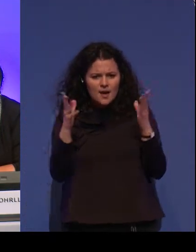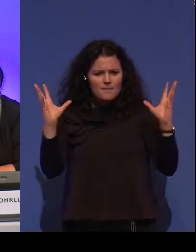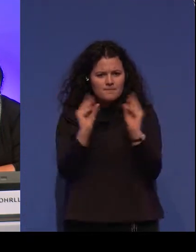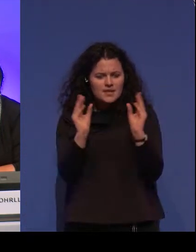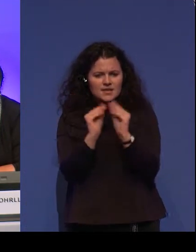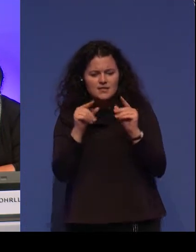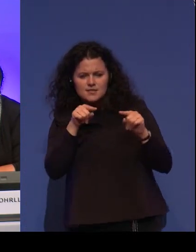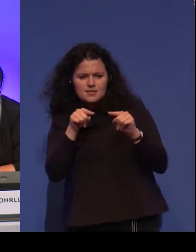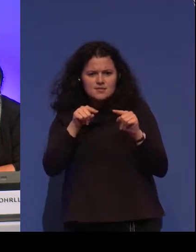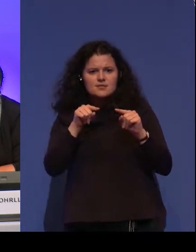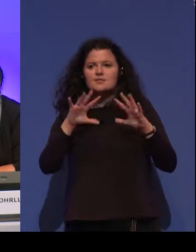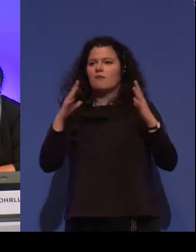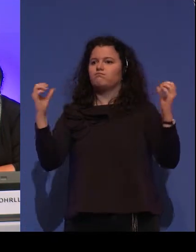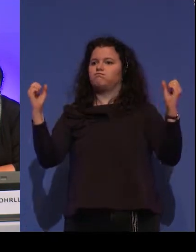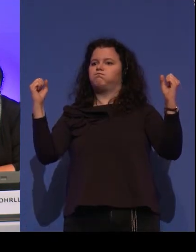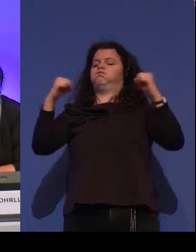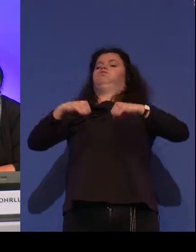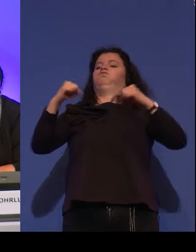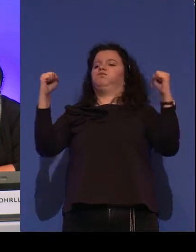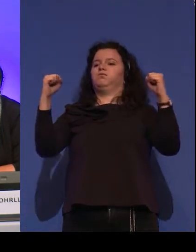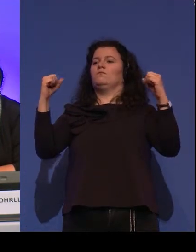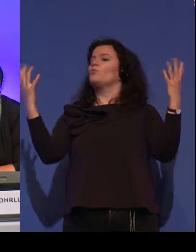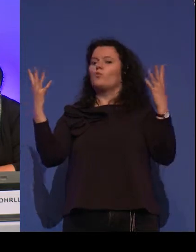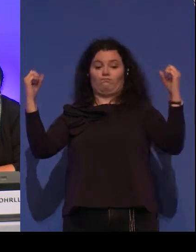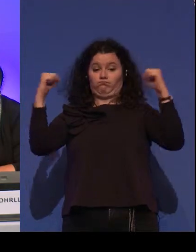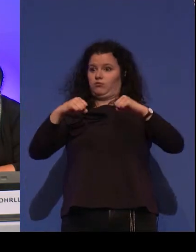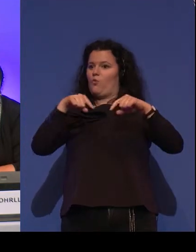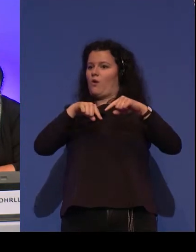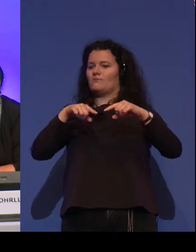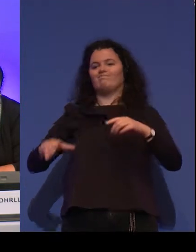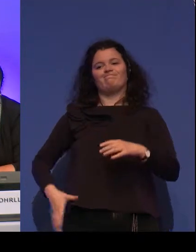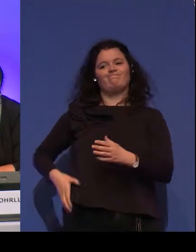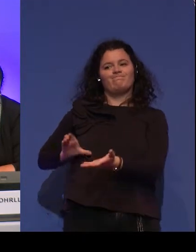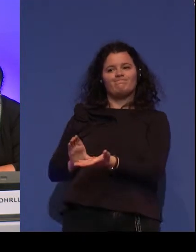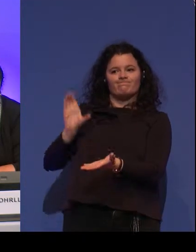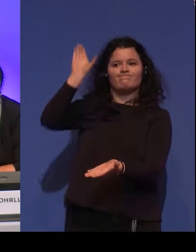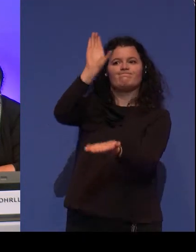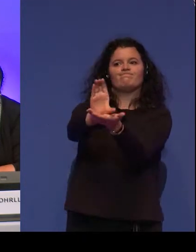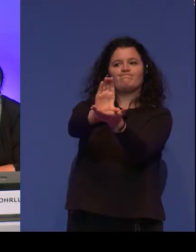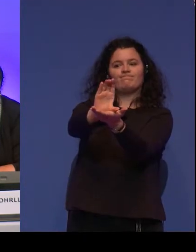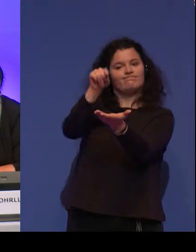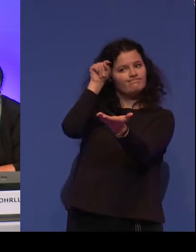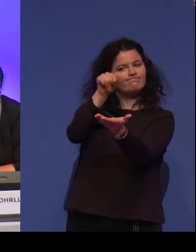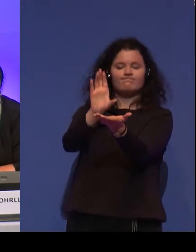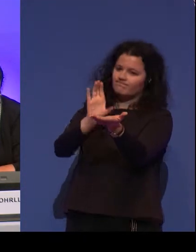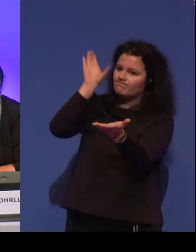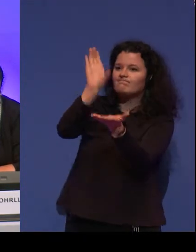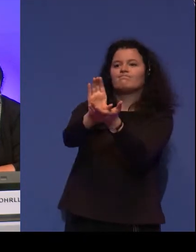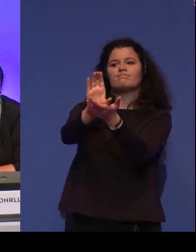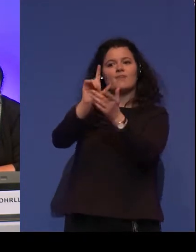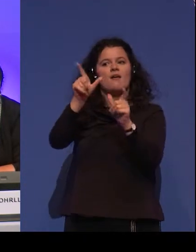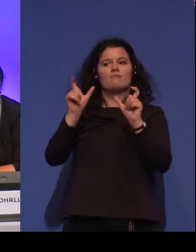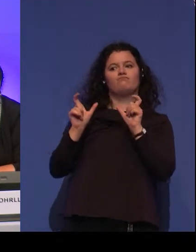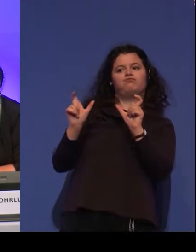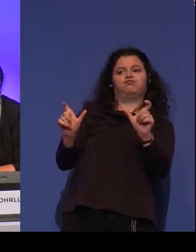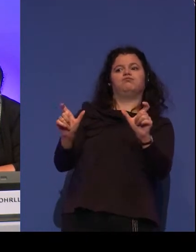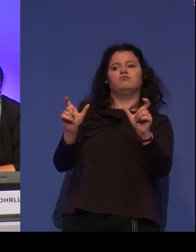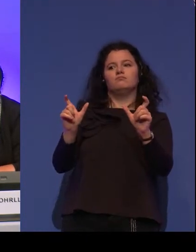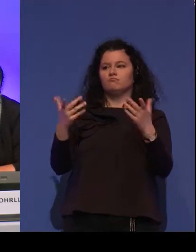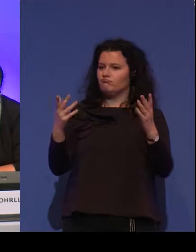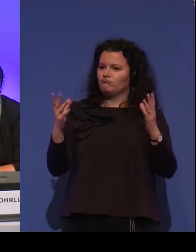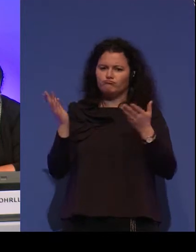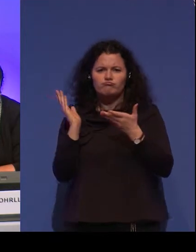meeting, which is stating that we have to invest more in development of early warning services. We